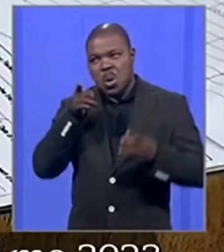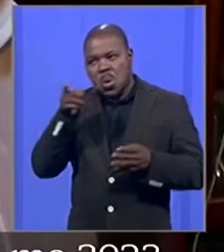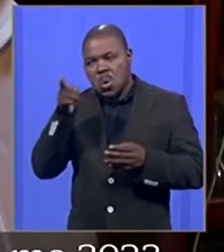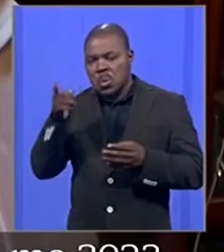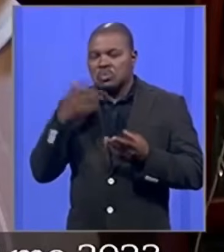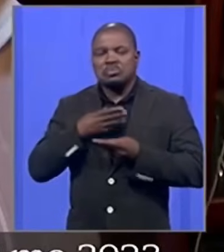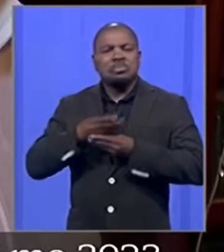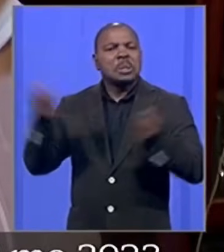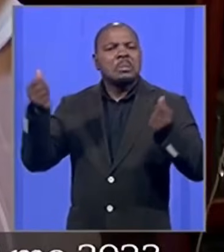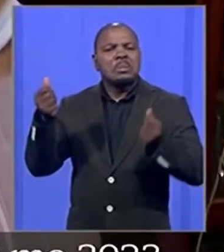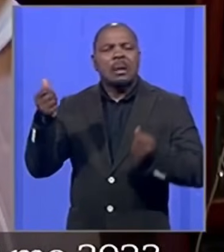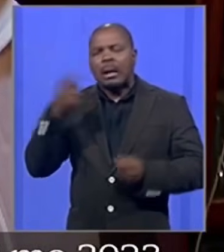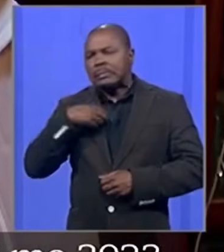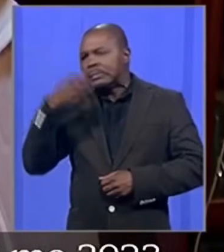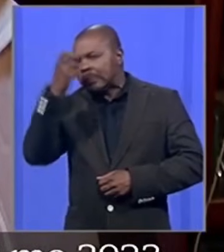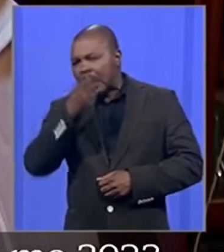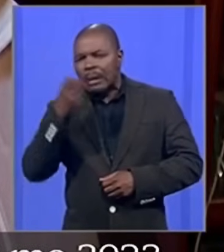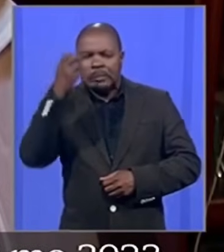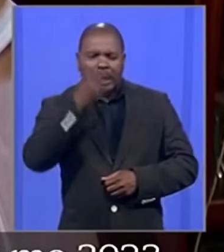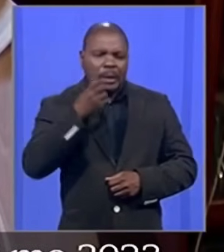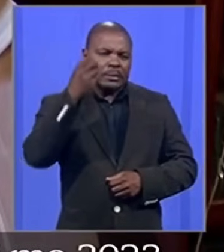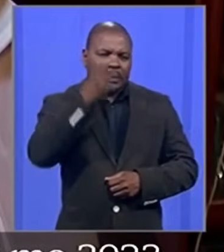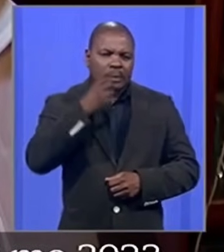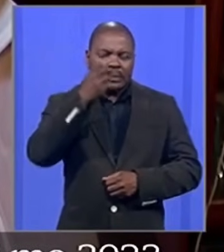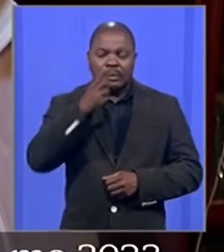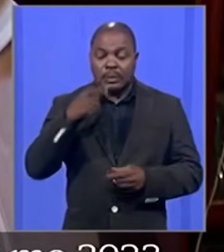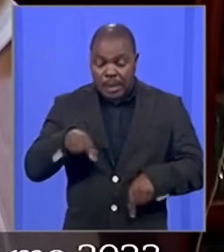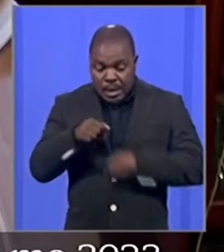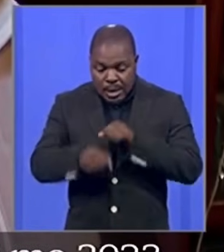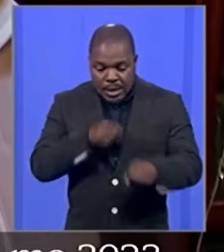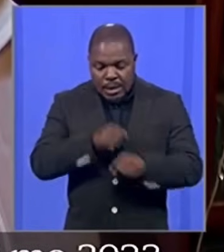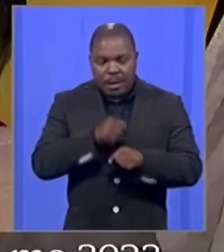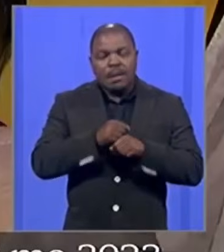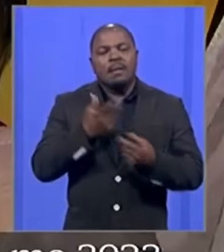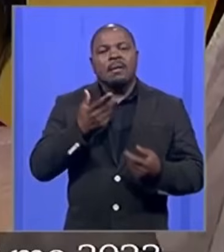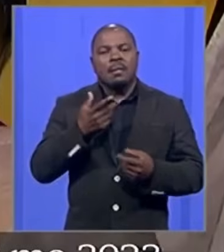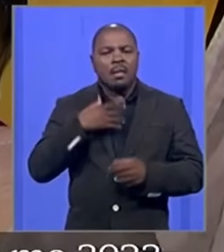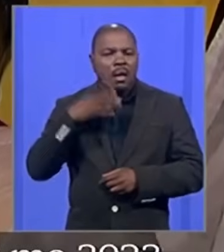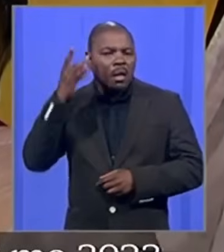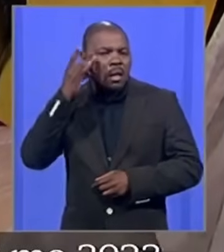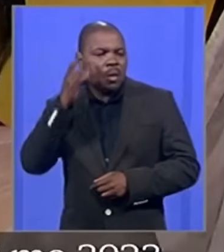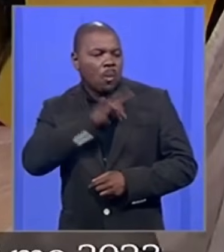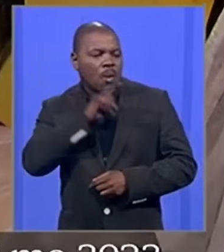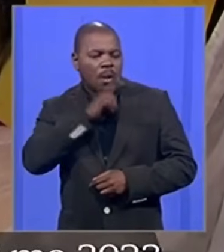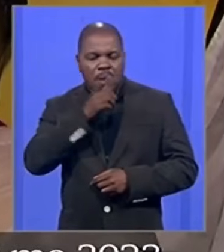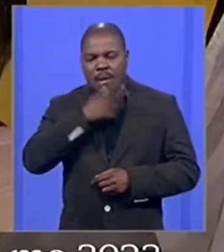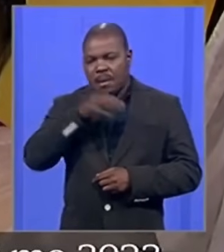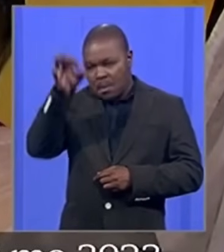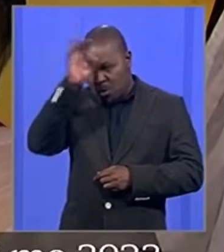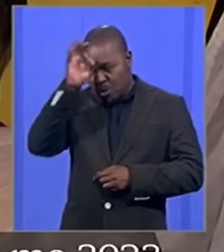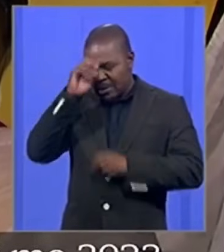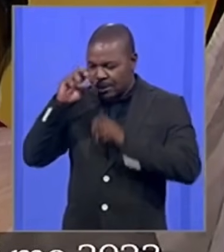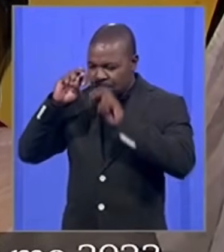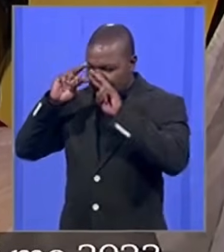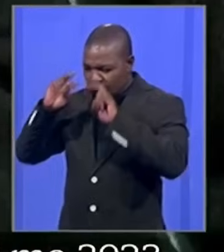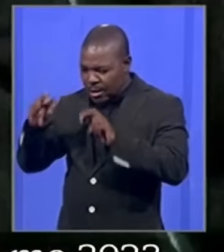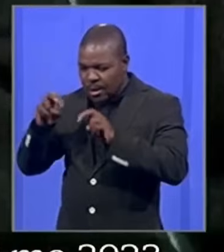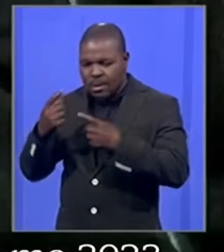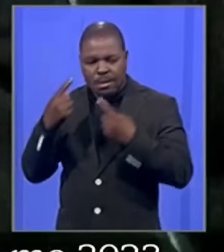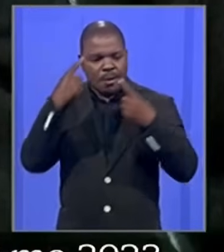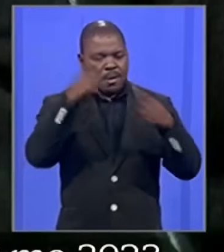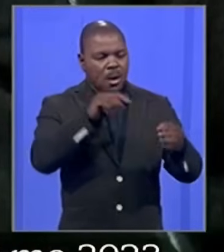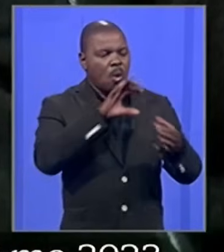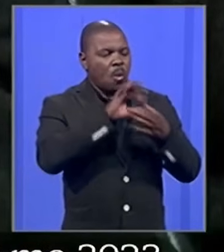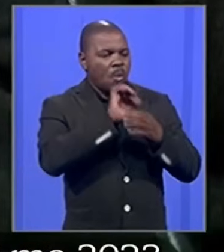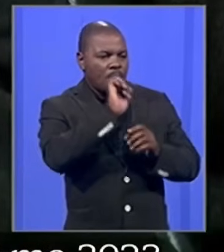Ga ba ka boutlwa sepe go fitlhela Moranang monongwaga fa lephodisa le le neng le batlisa kgetse ya gagwe lo etela mmagwe e